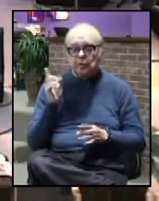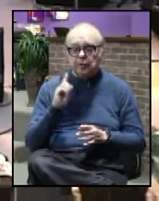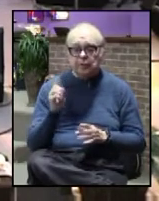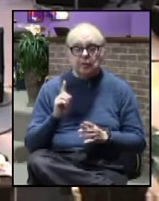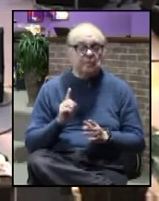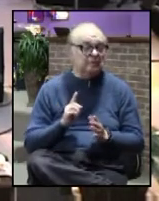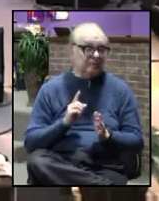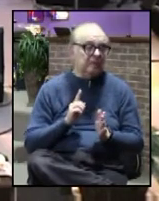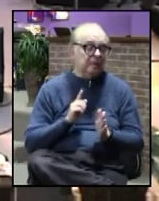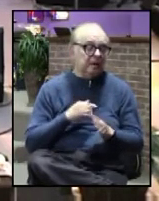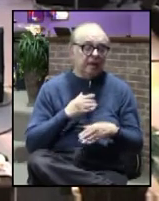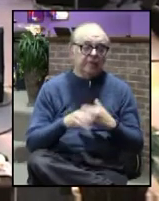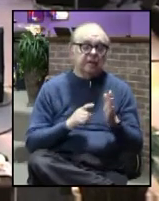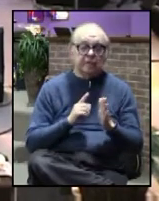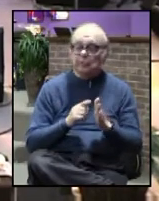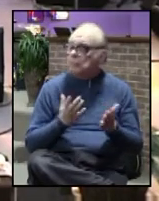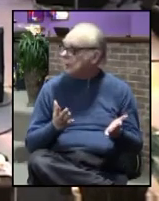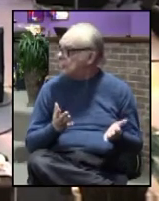next moment.